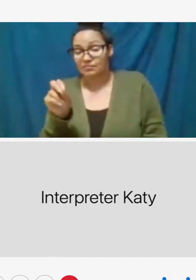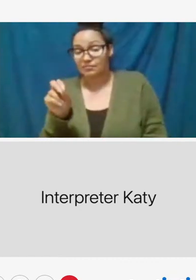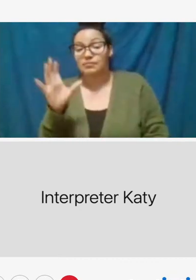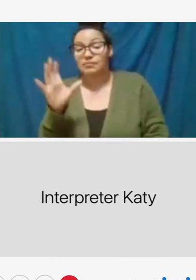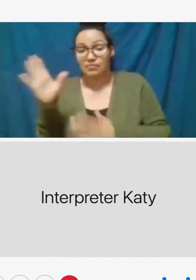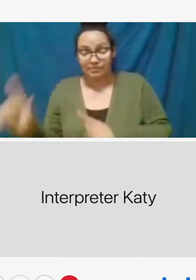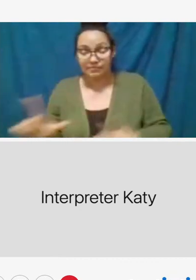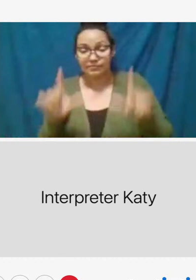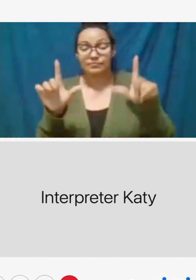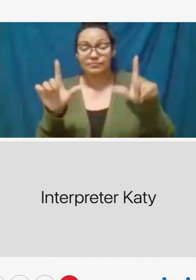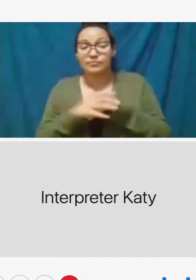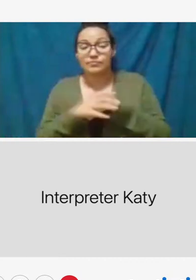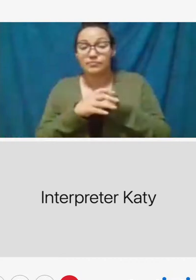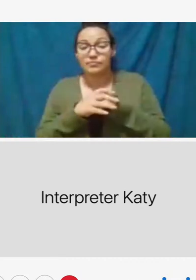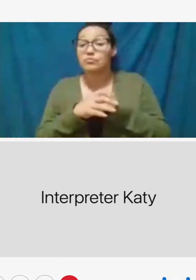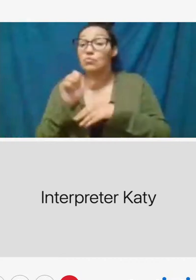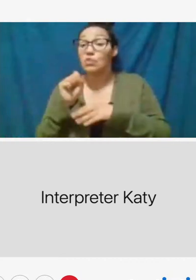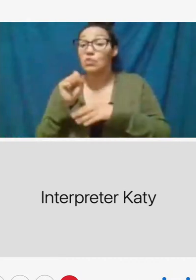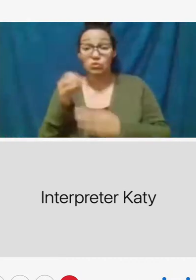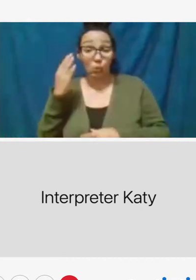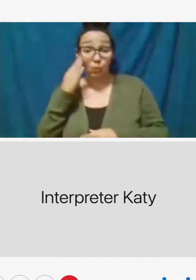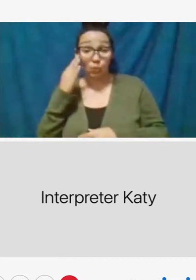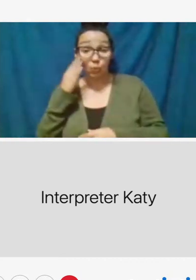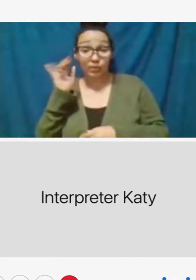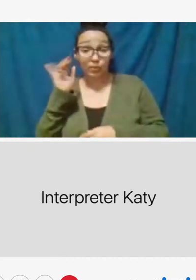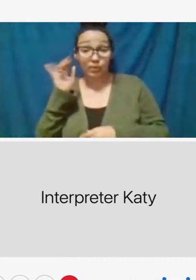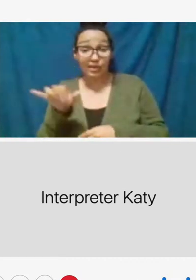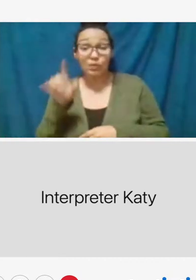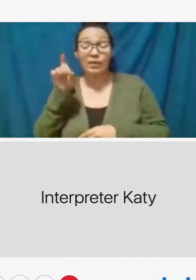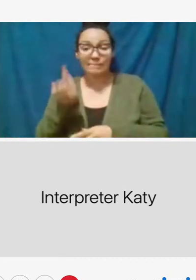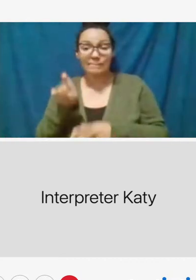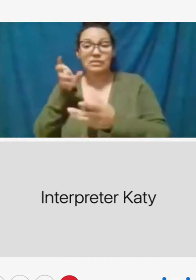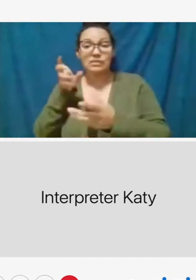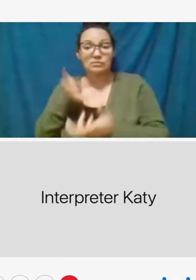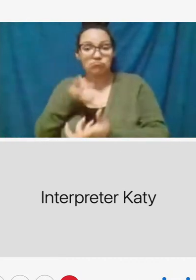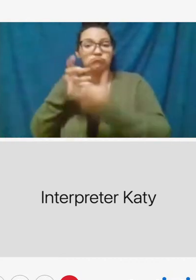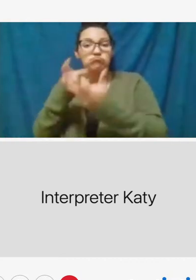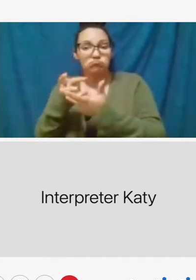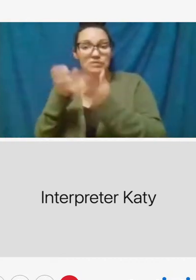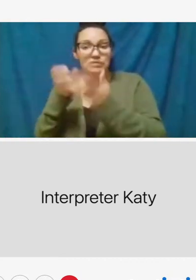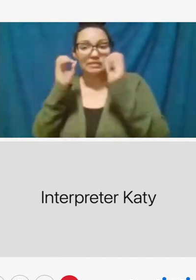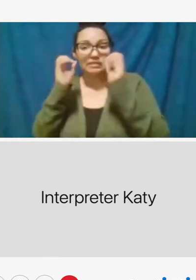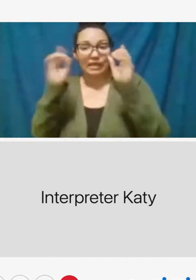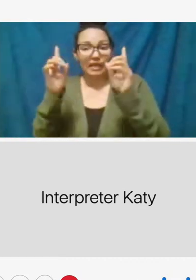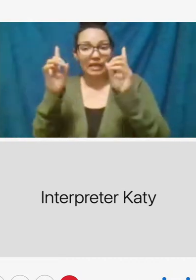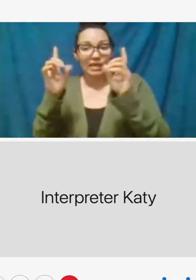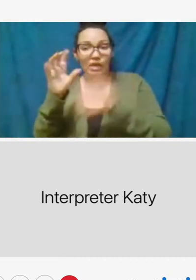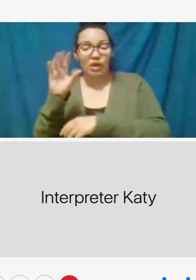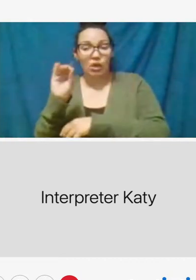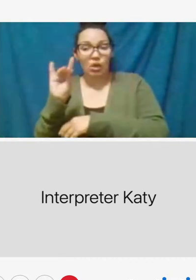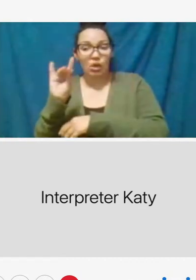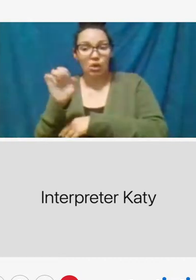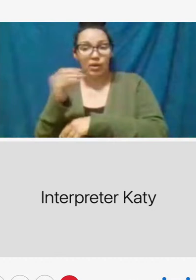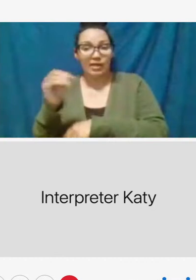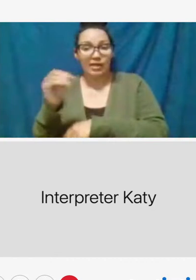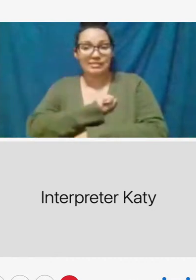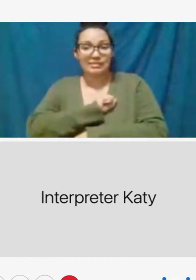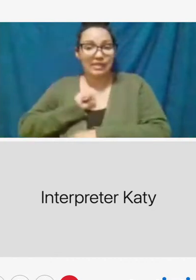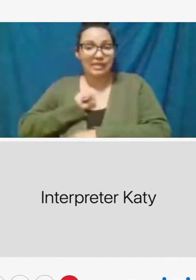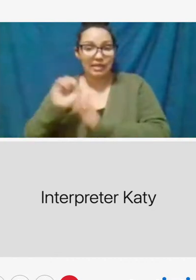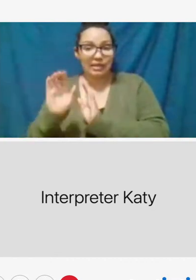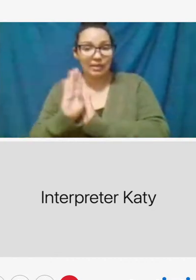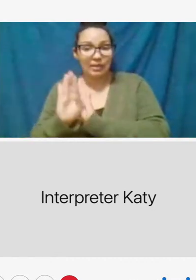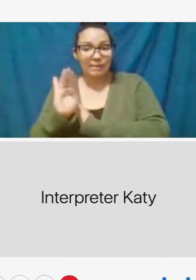knowing that we must adhere to the Ed code and to the Senate Bill we looked at this as also an opportunity for alignment